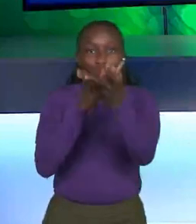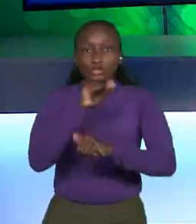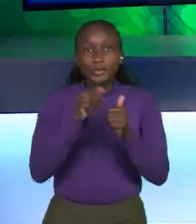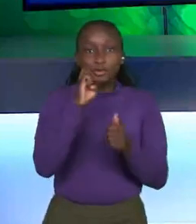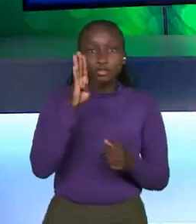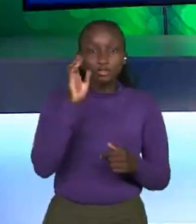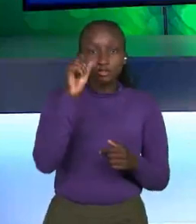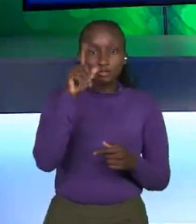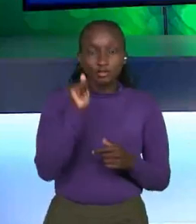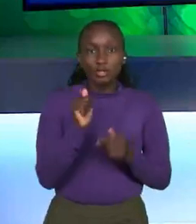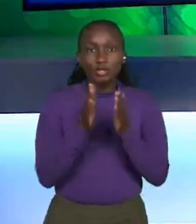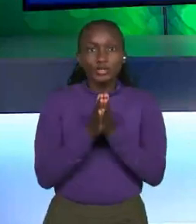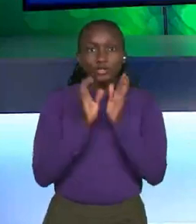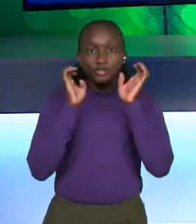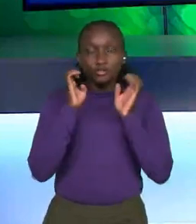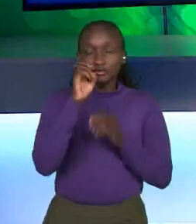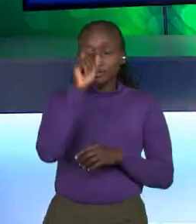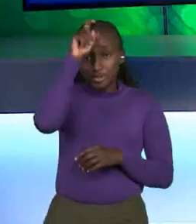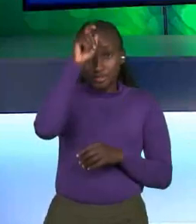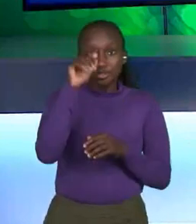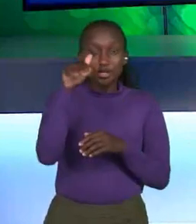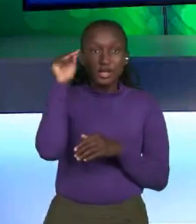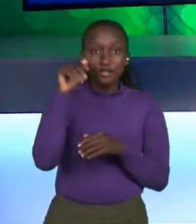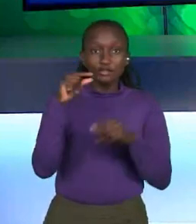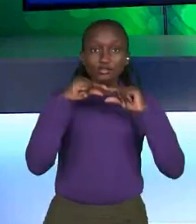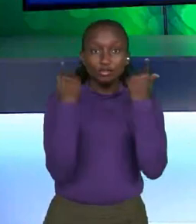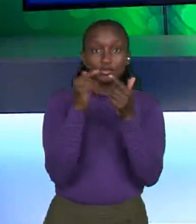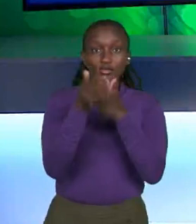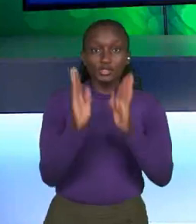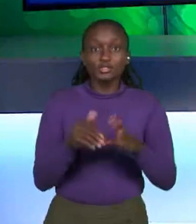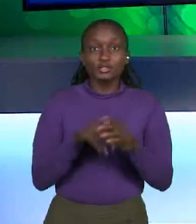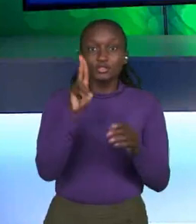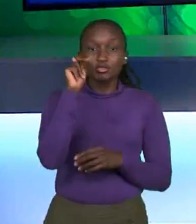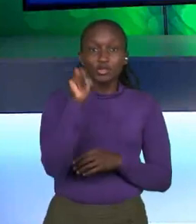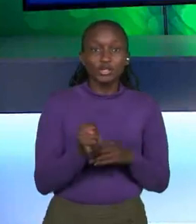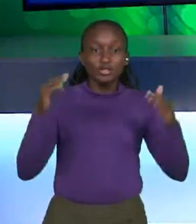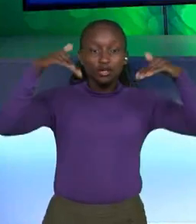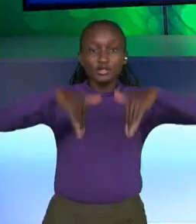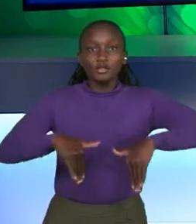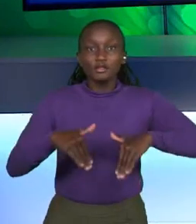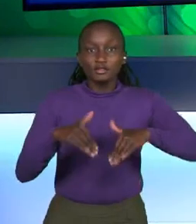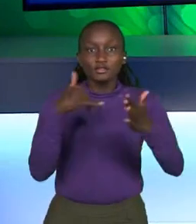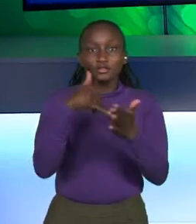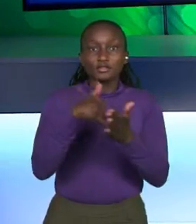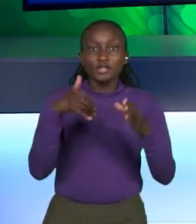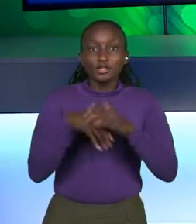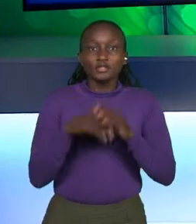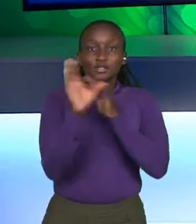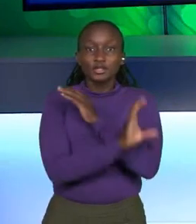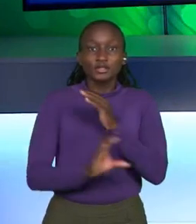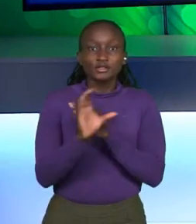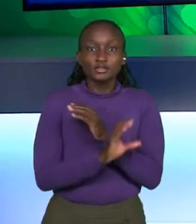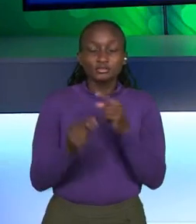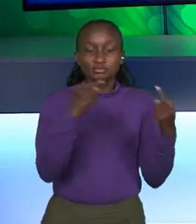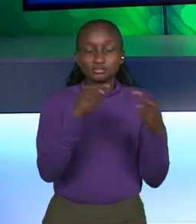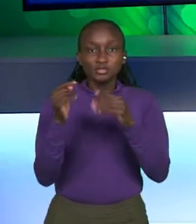Egypt's President Abdel Fattah el-Sisi asks global leaders at the United Nations General Assembly to intervene in the country's dam